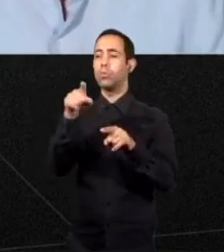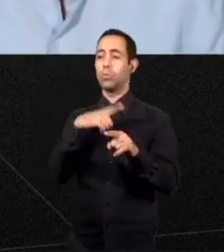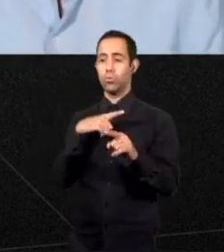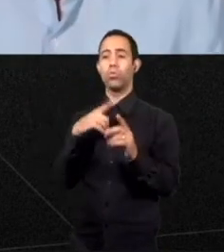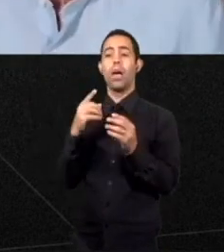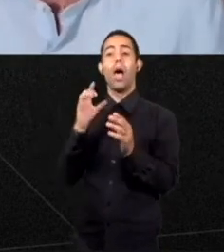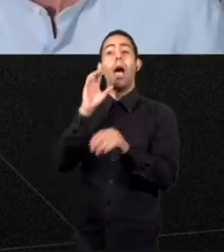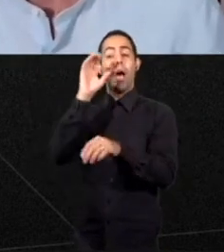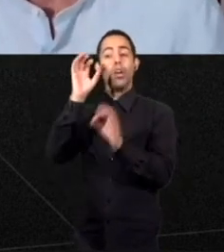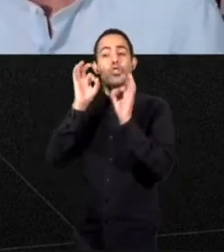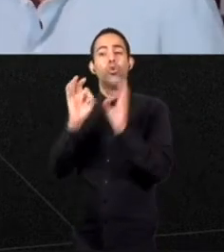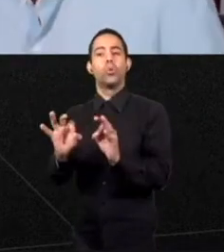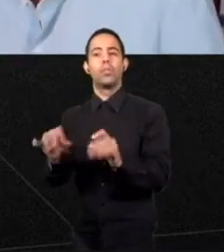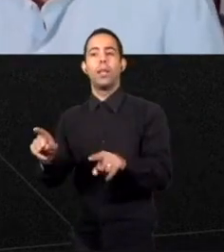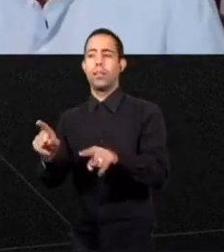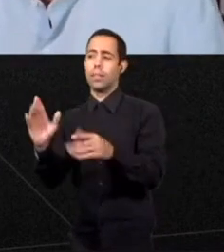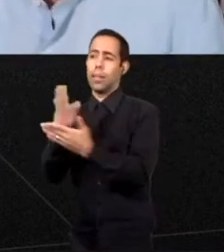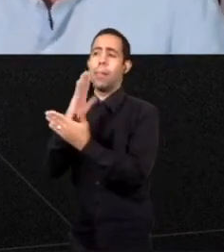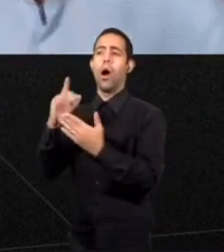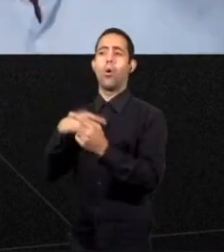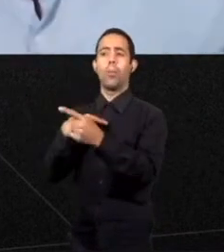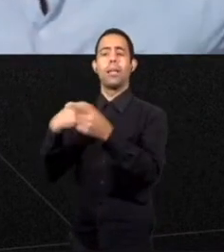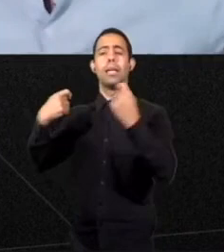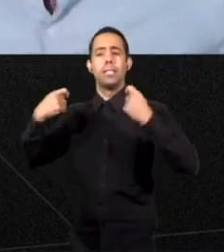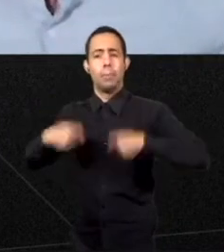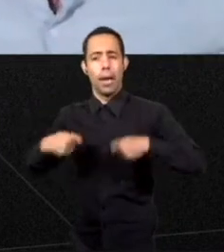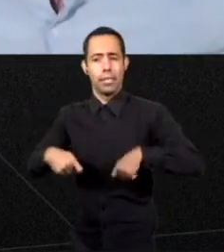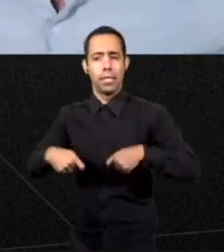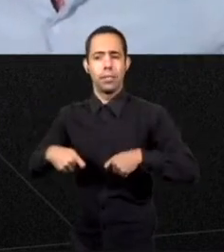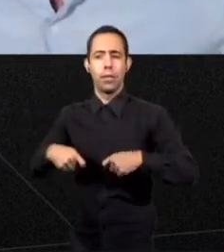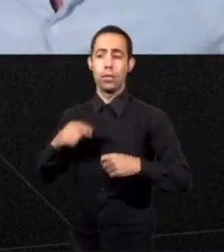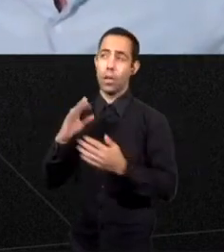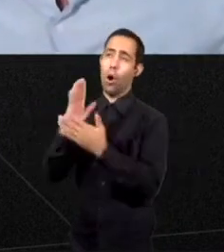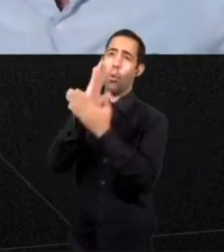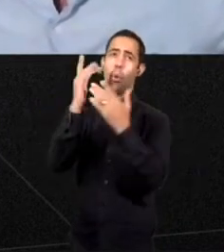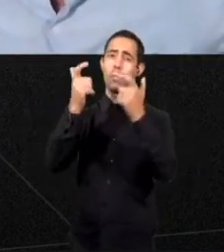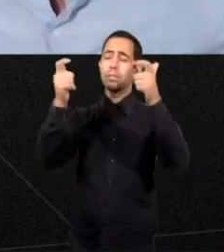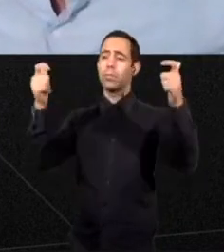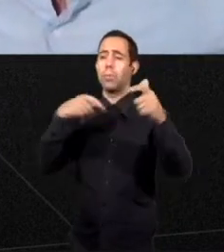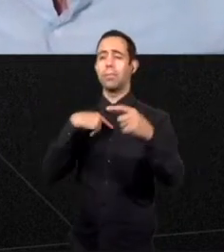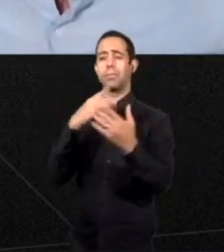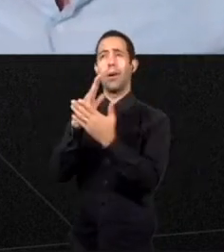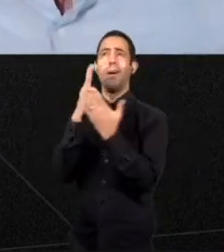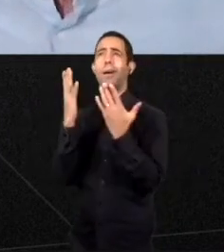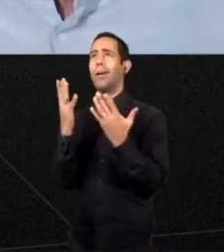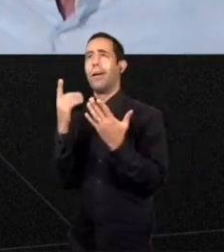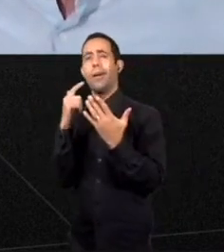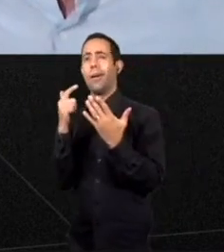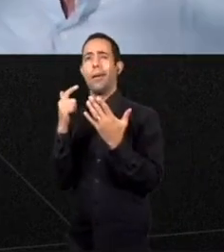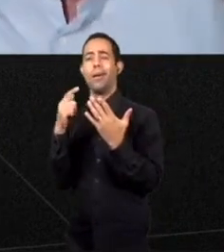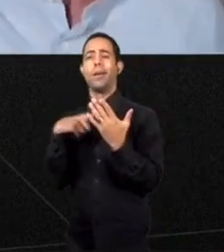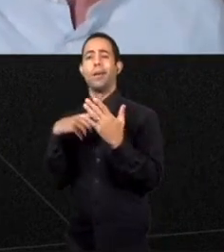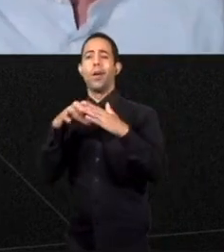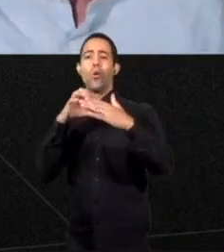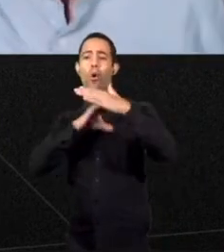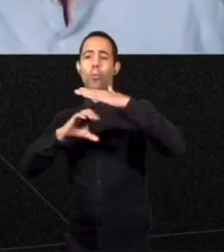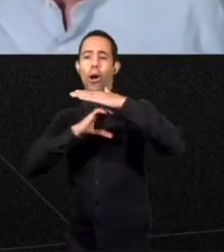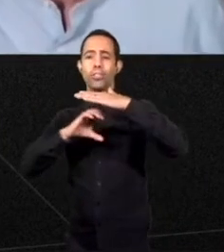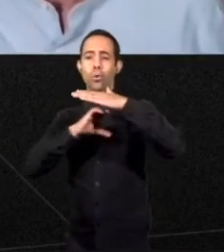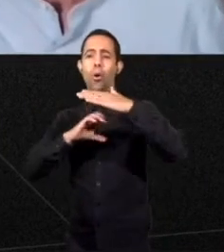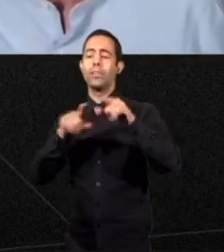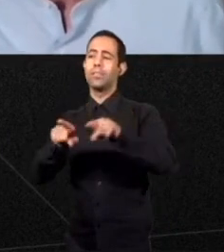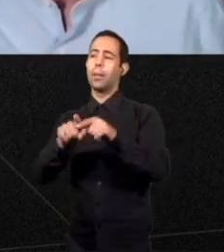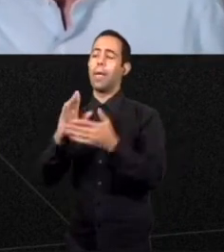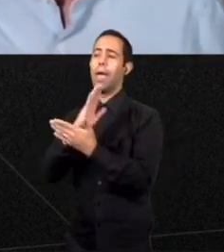that really need it, and not to some big corporation whose boss is the friend of a minister. That's